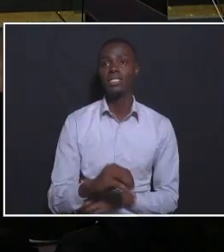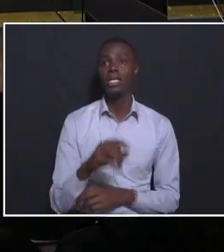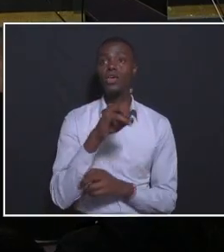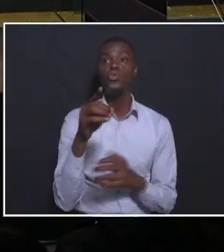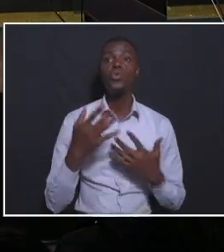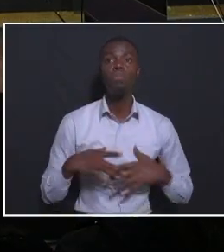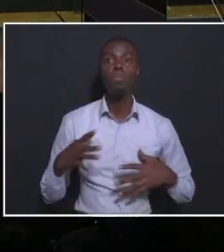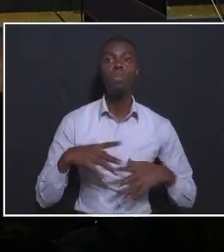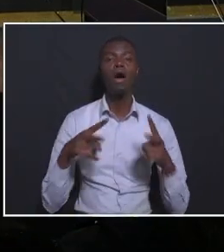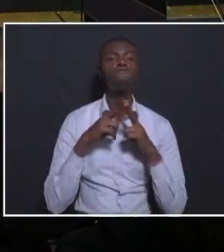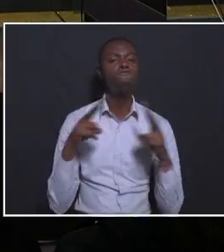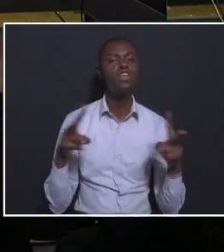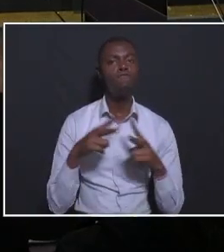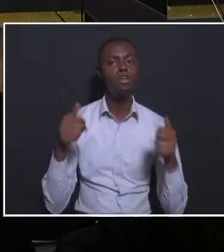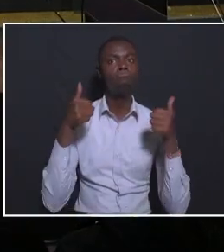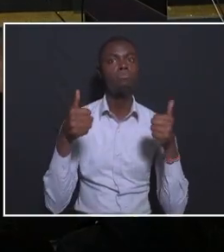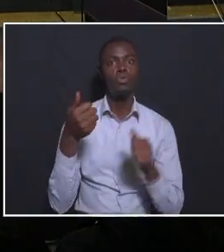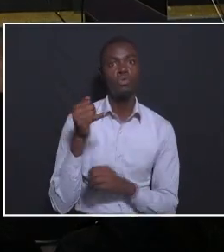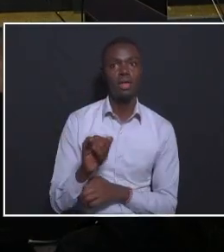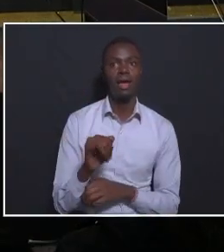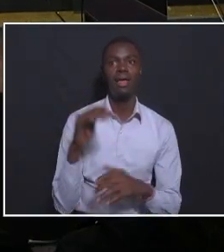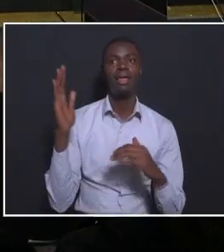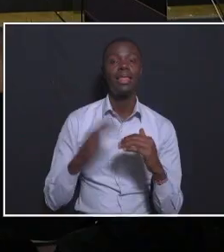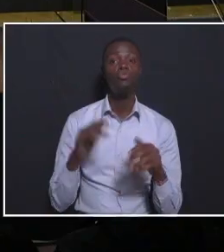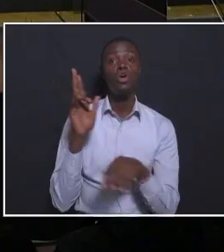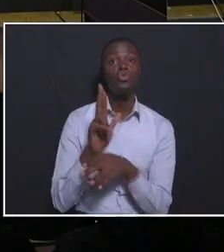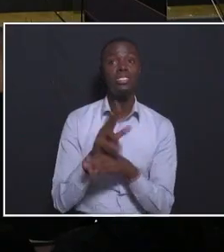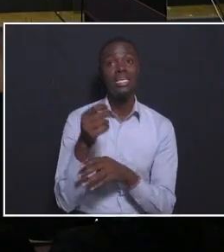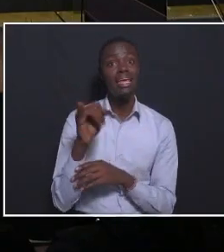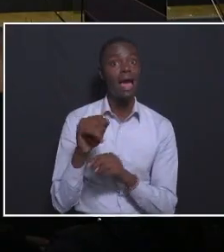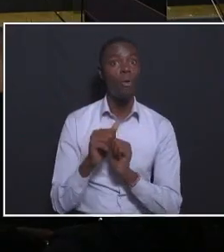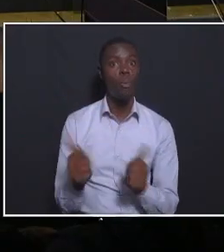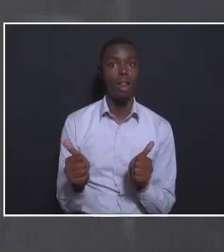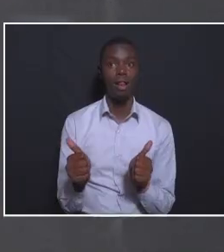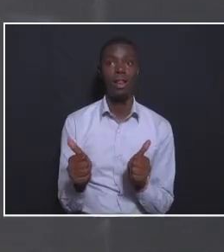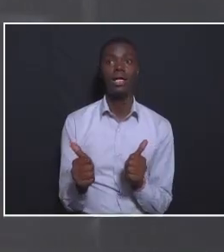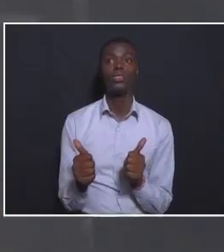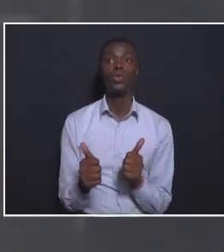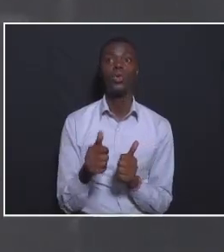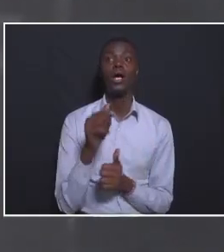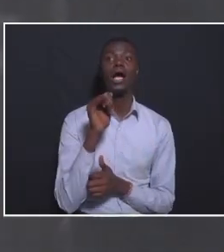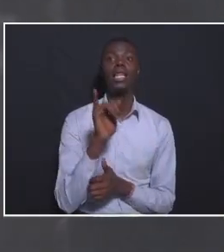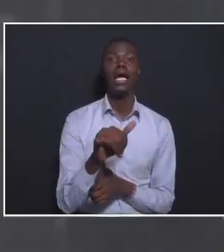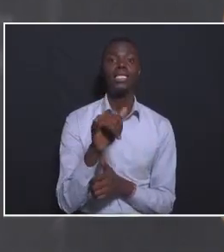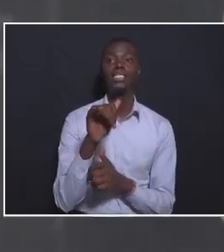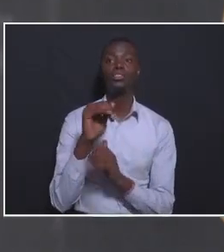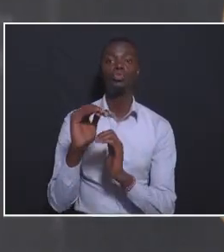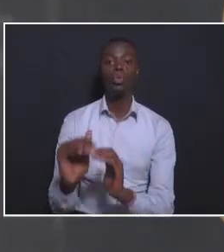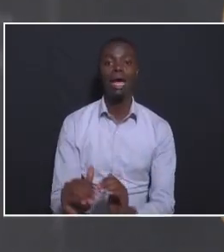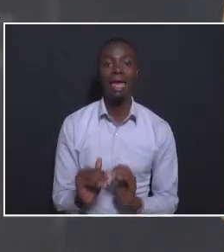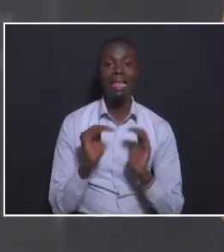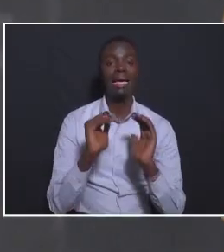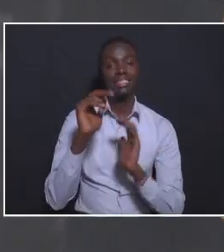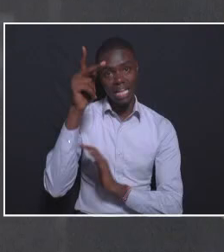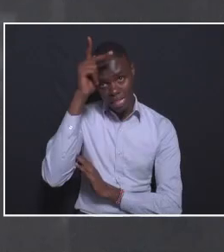are very good on AI, and like you're using it really well. And that is going to enhance the knowledge.